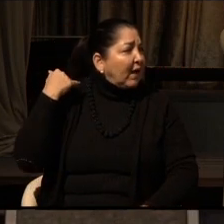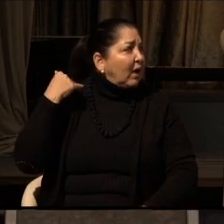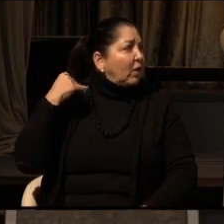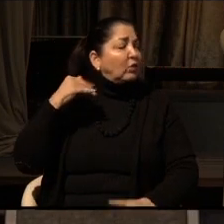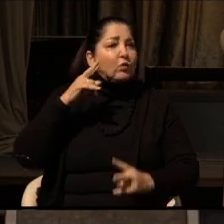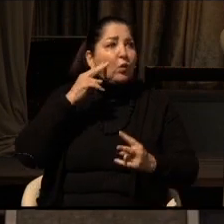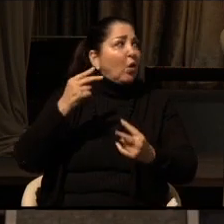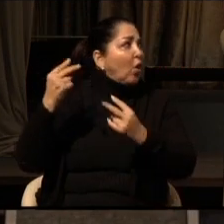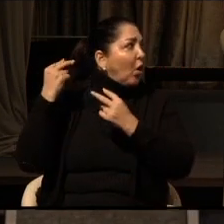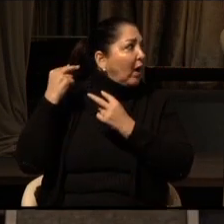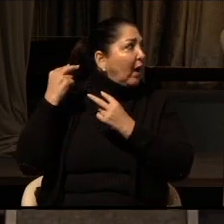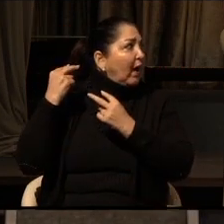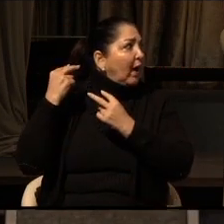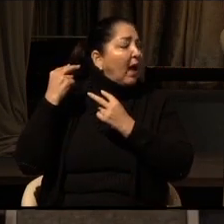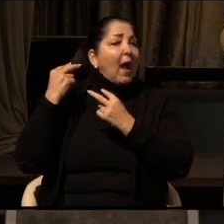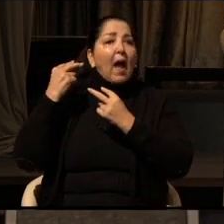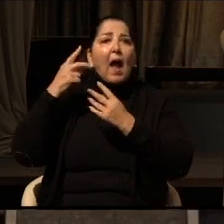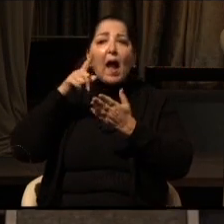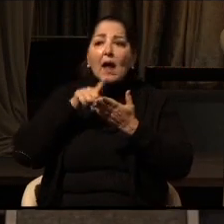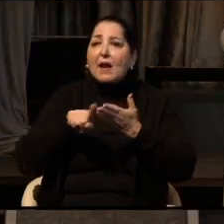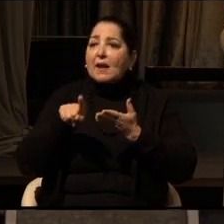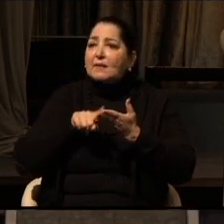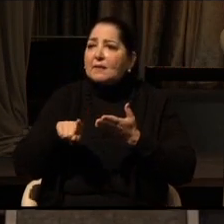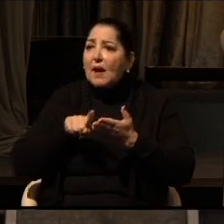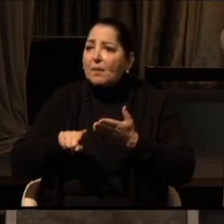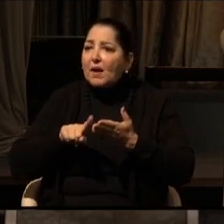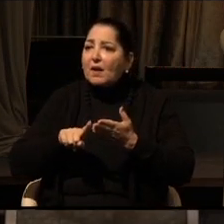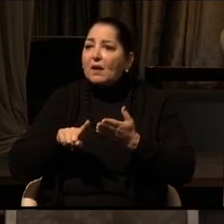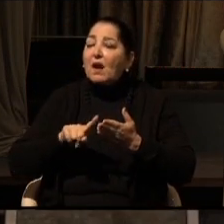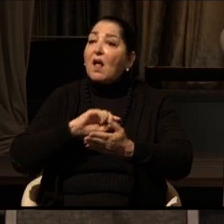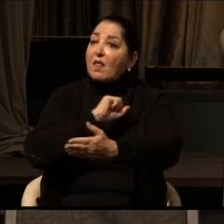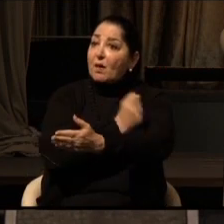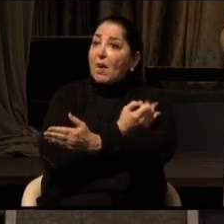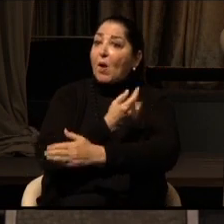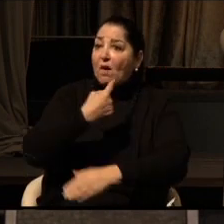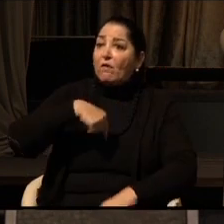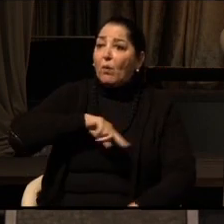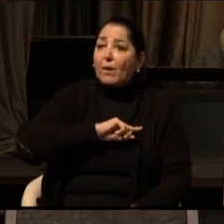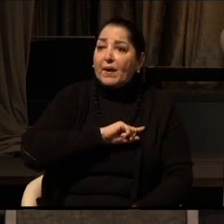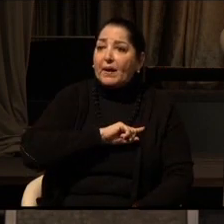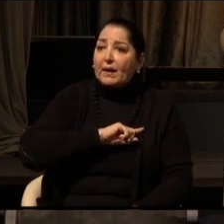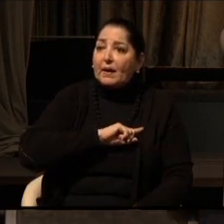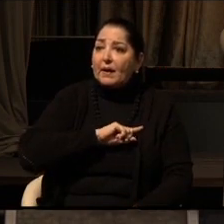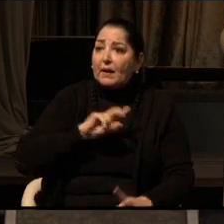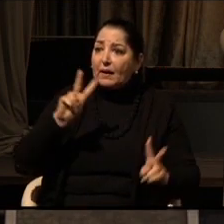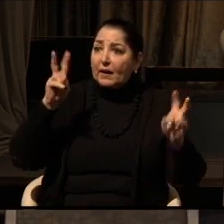what the power of me means, power of we. What does that mean?